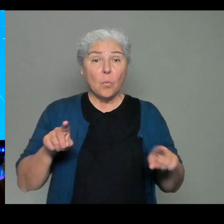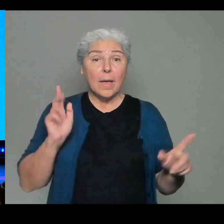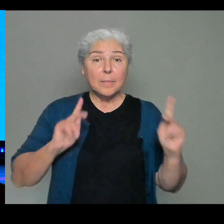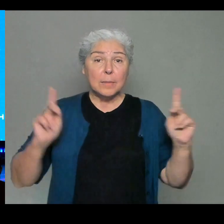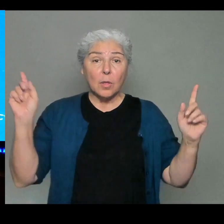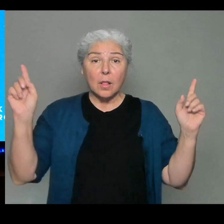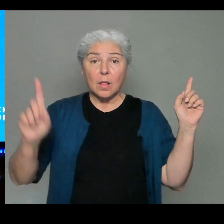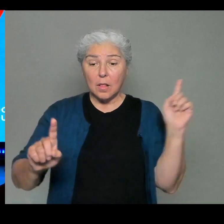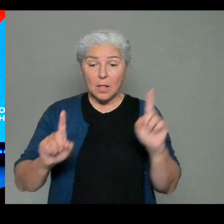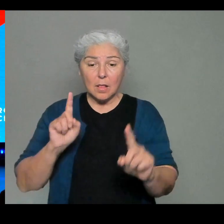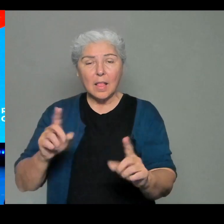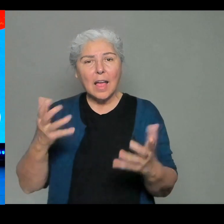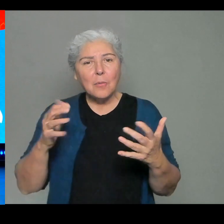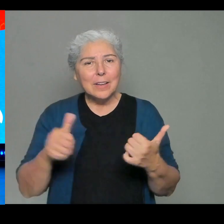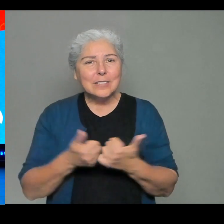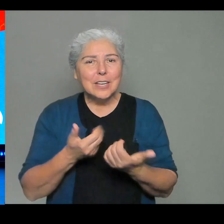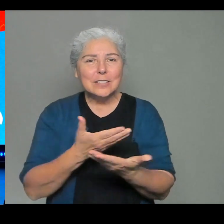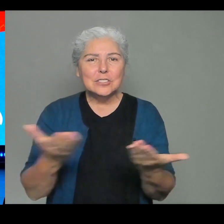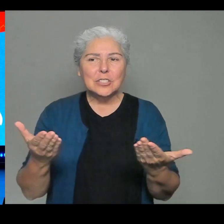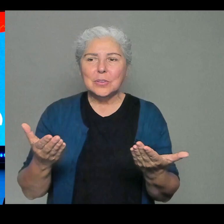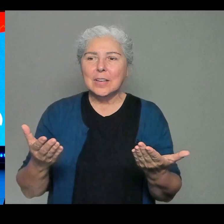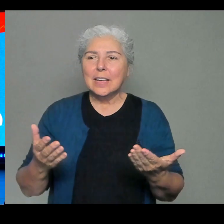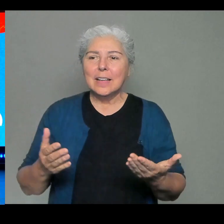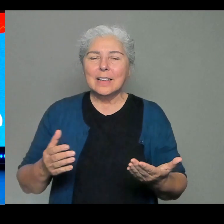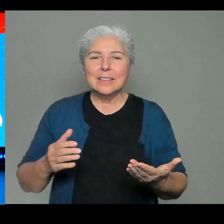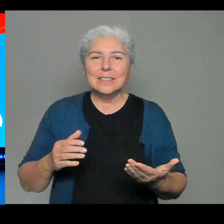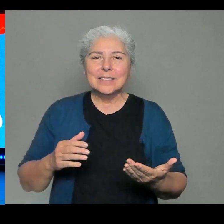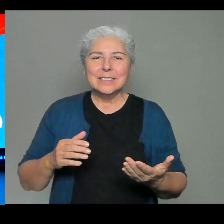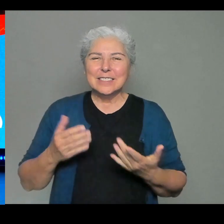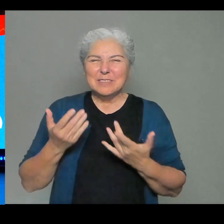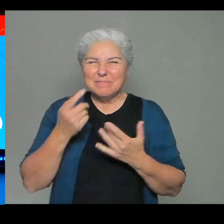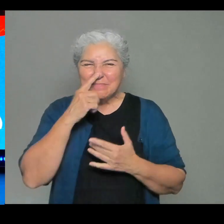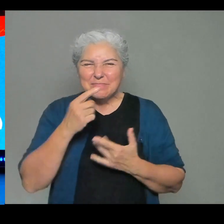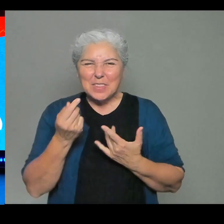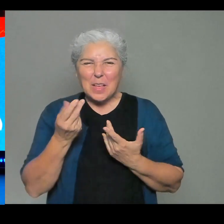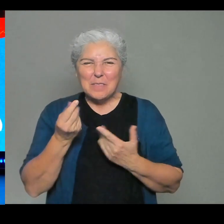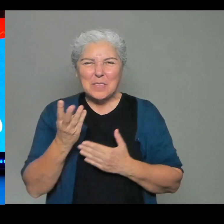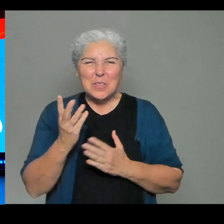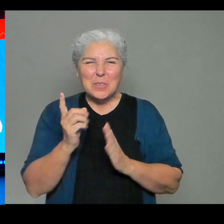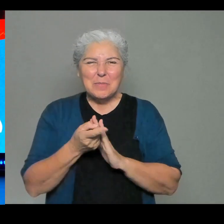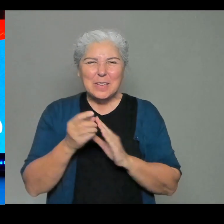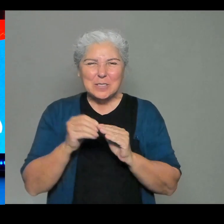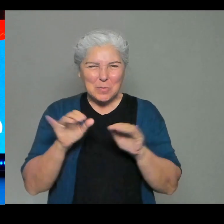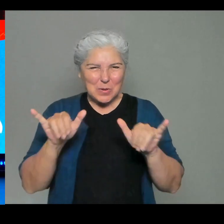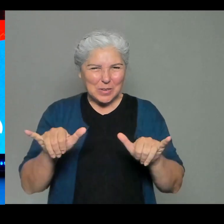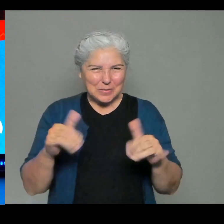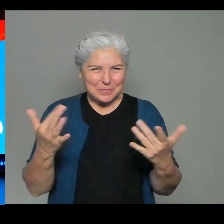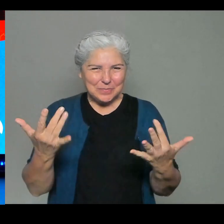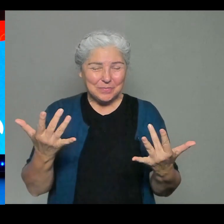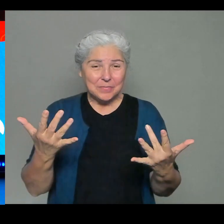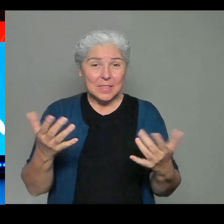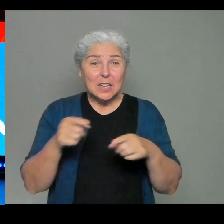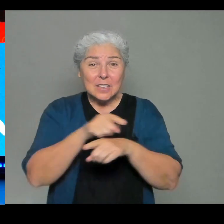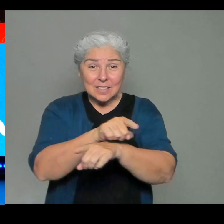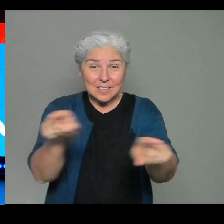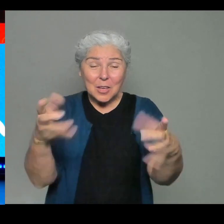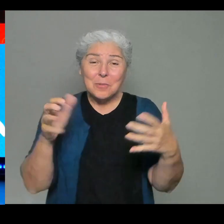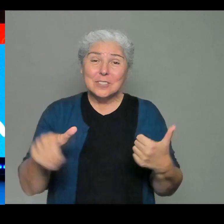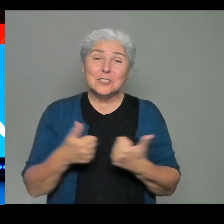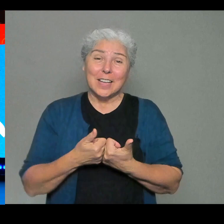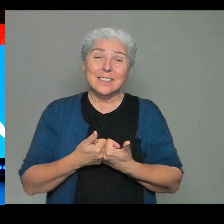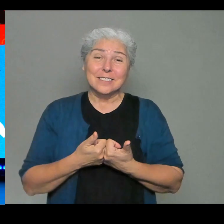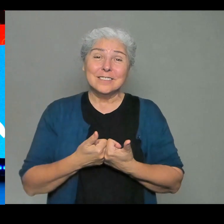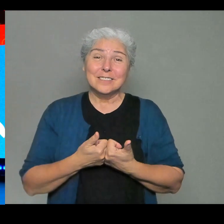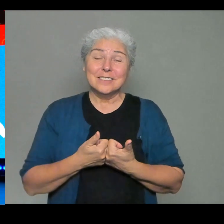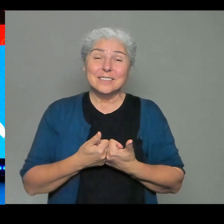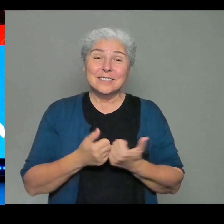As these people come down, I want to challenge all y'all before it's not time to go. Let's just for a few minutes, if y'all can just stay in your seats. I want to